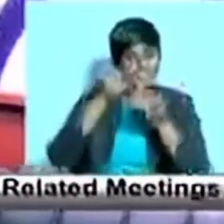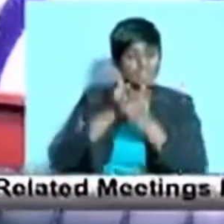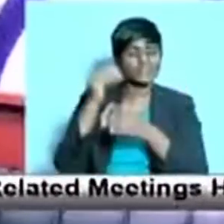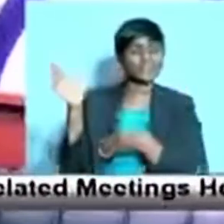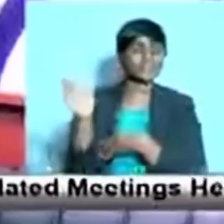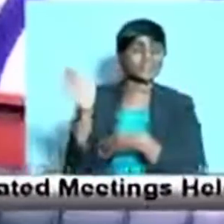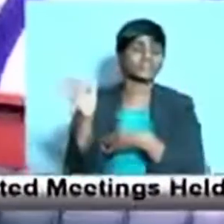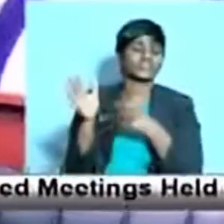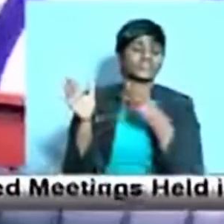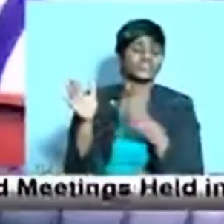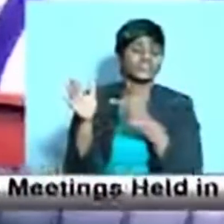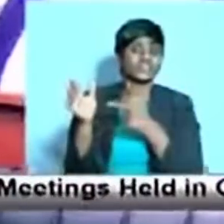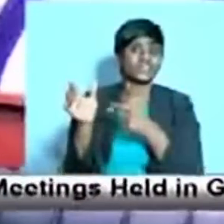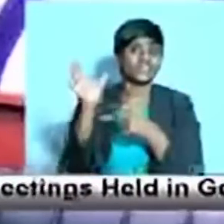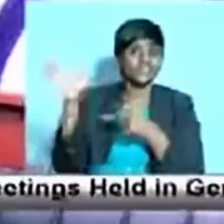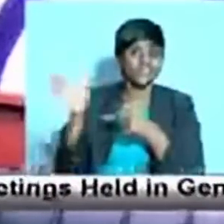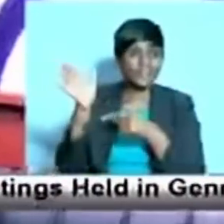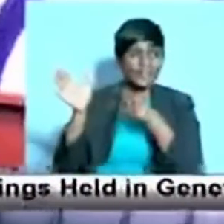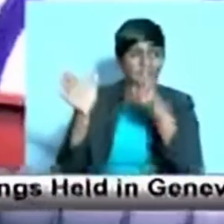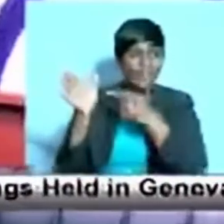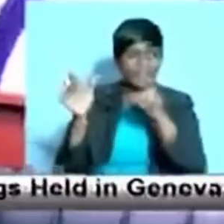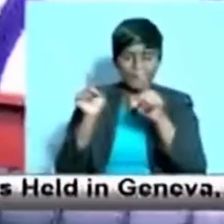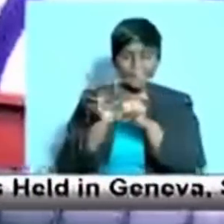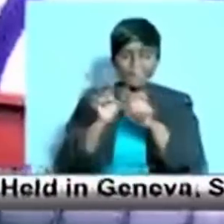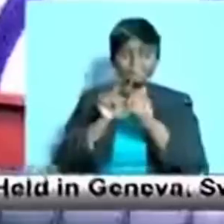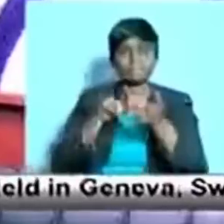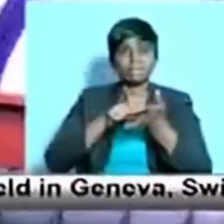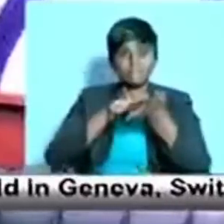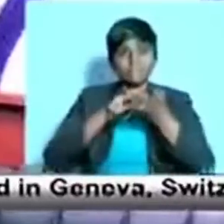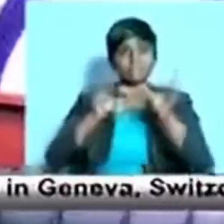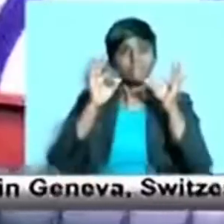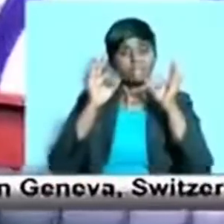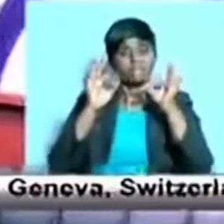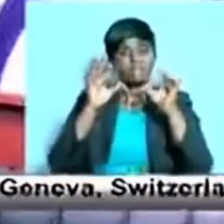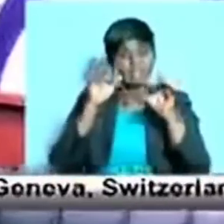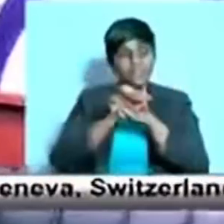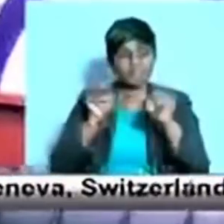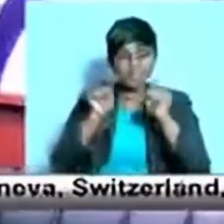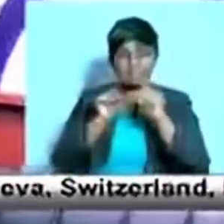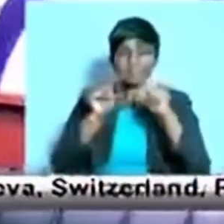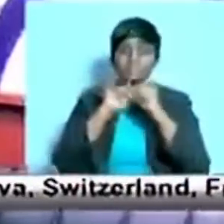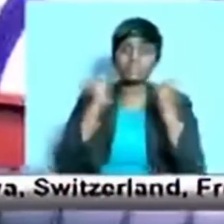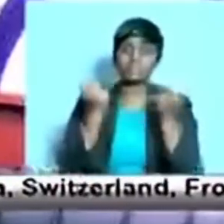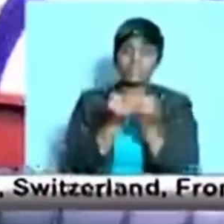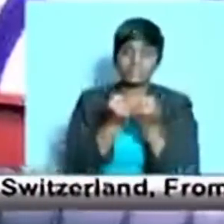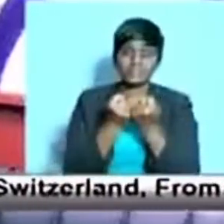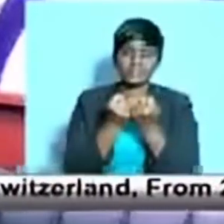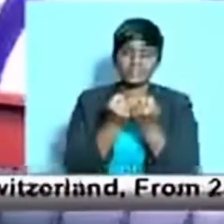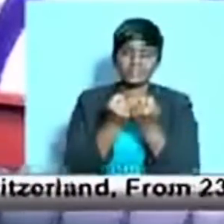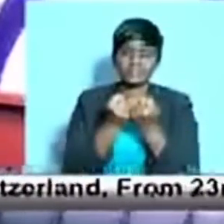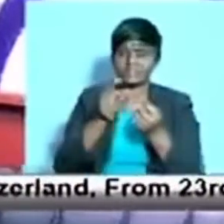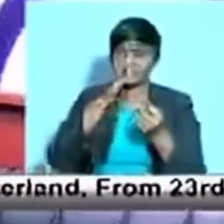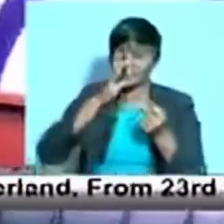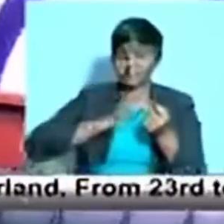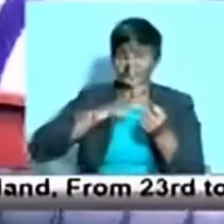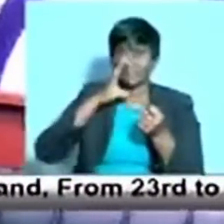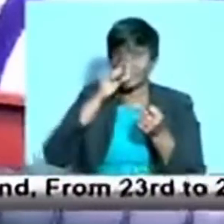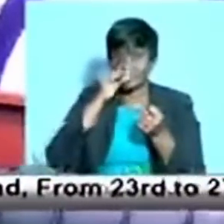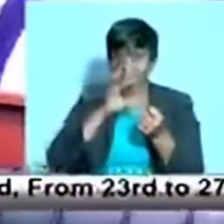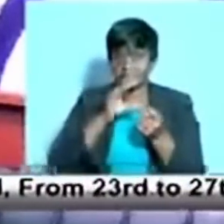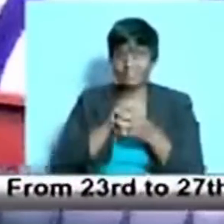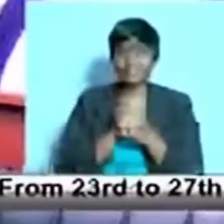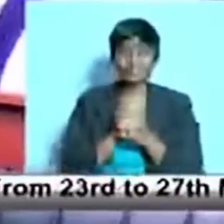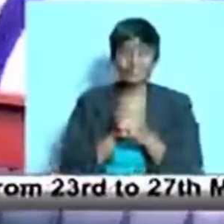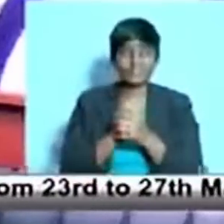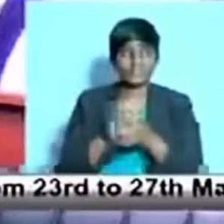UPND. UPND was properly represented in this delegation. Madam